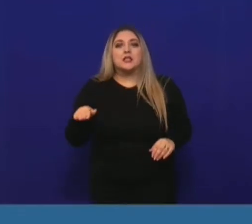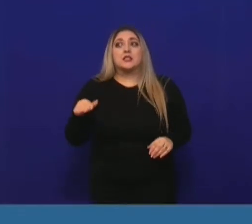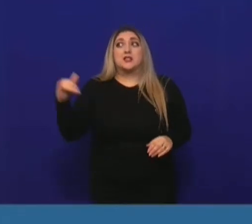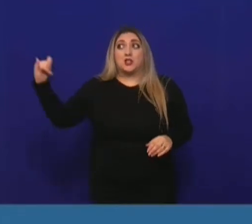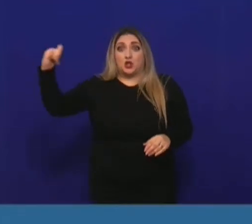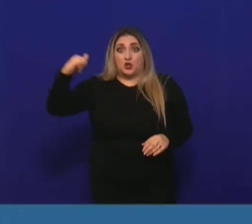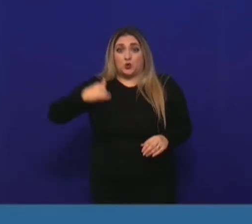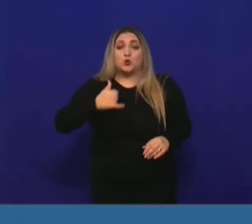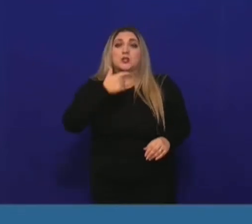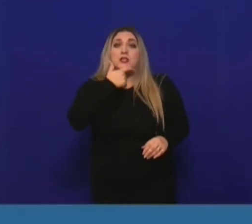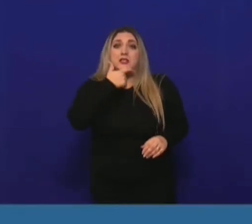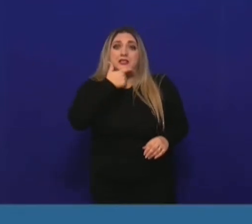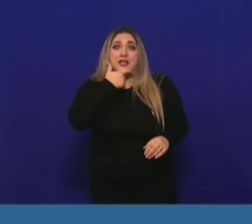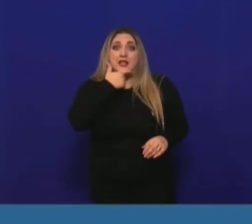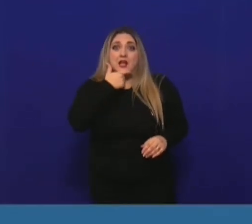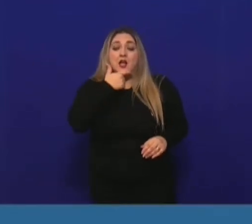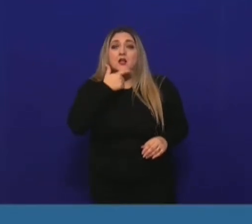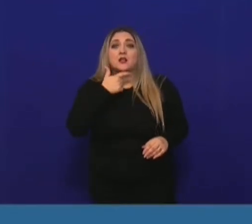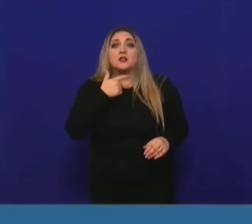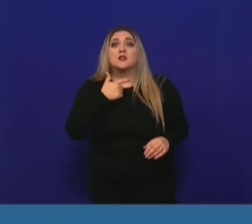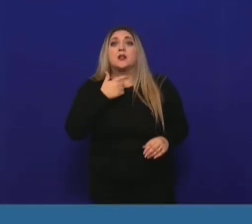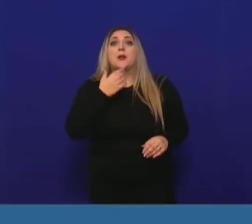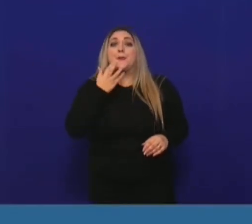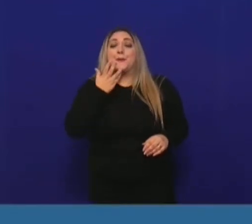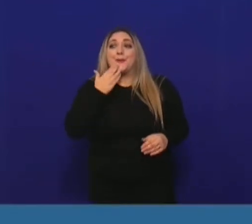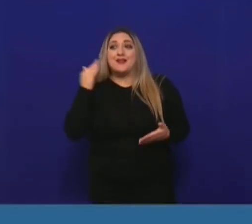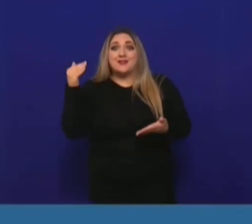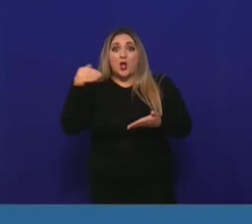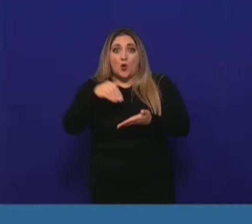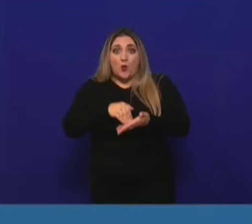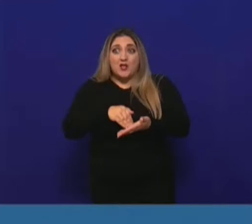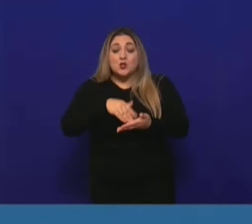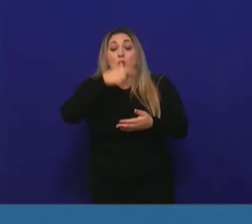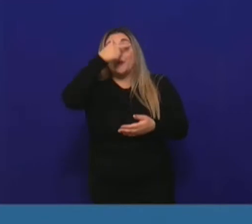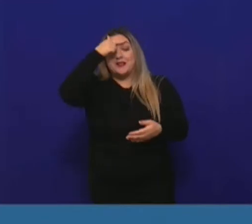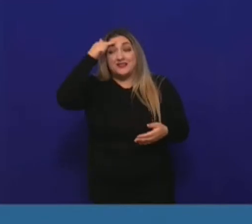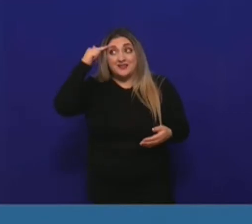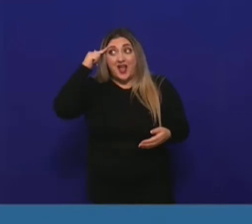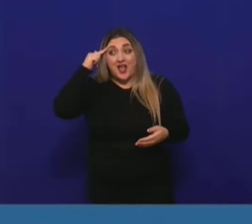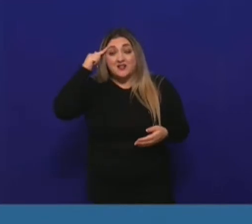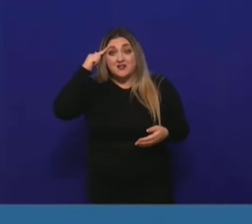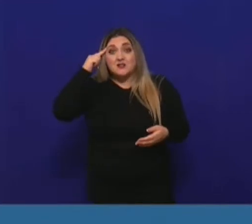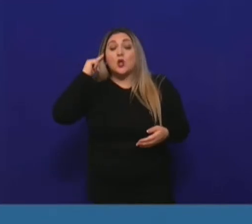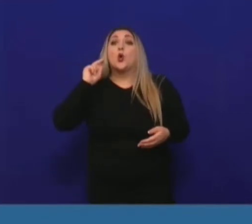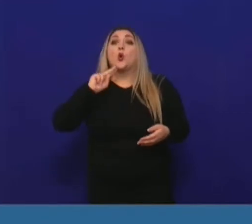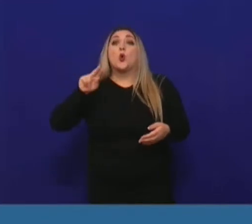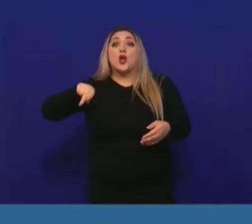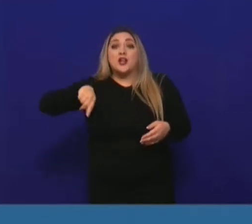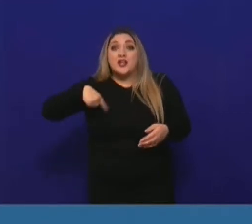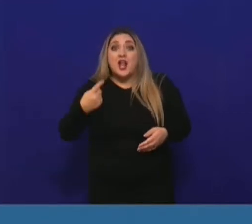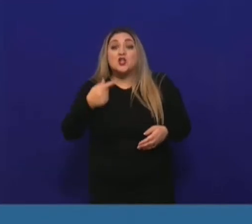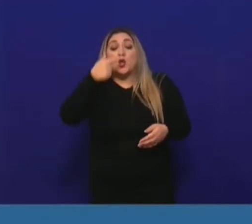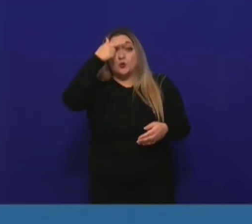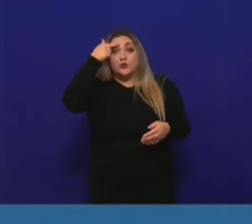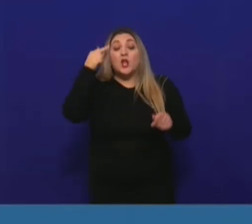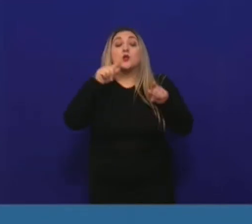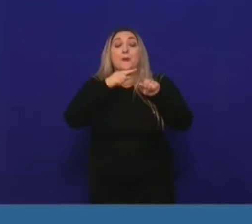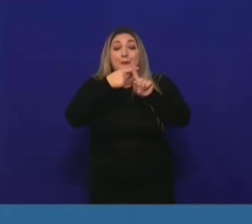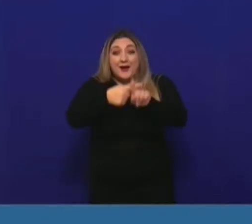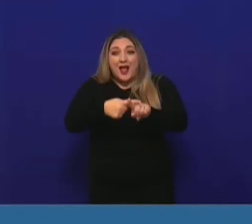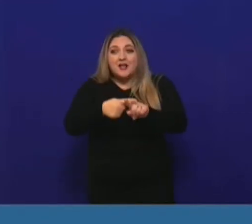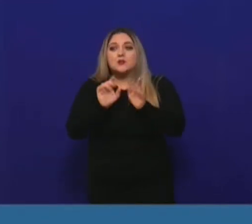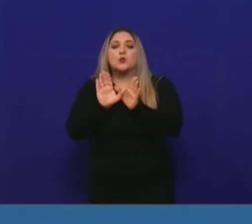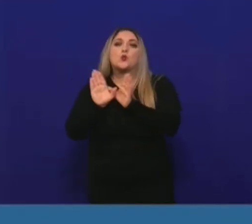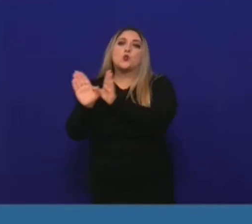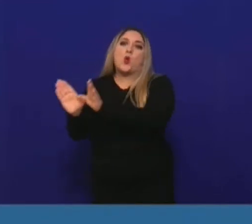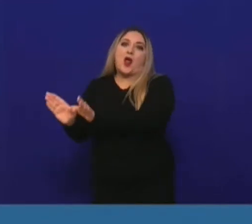Permit, dawn iridu la darba jiġu bit-test, nagħmluhom testijiet waqt li qegħdin hawn imma joqogħdu f'kwarantina ħalli jekk hemm nistgħu